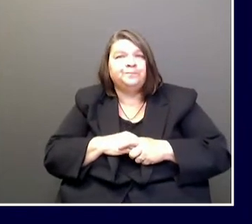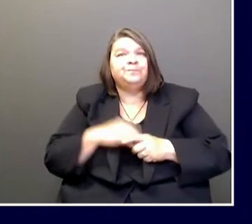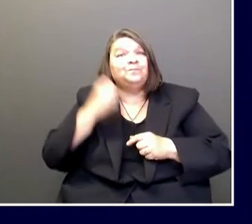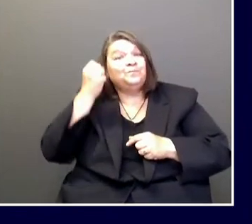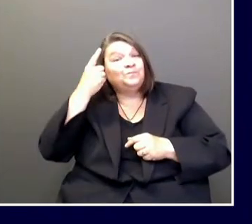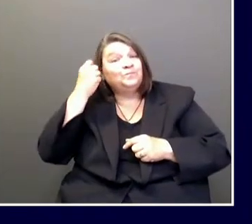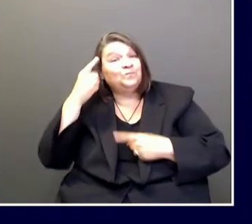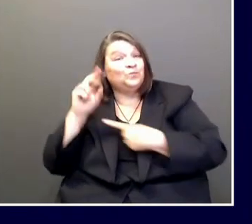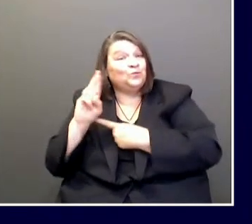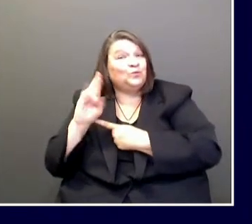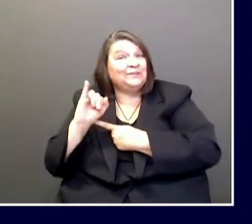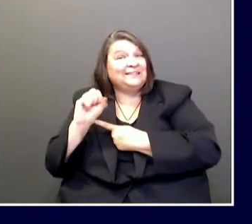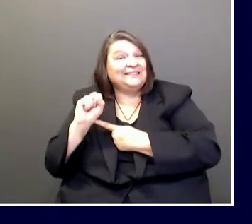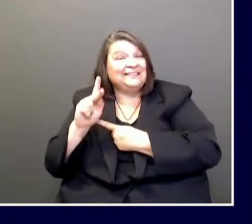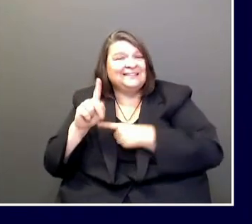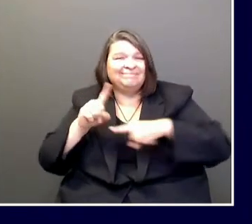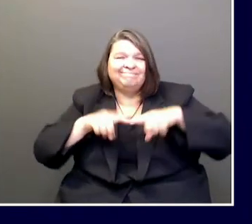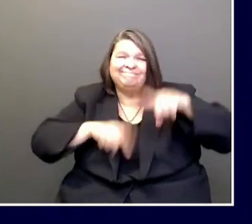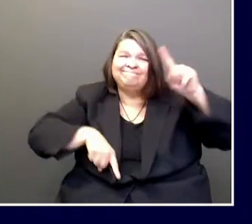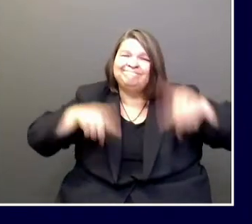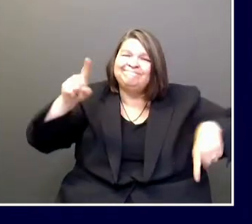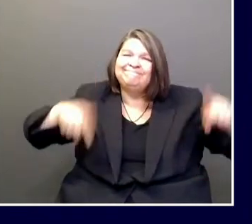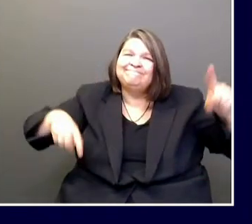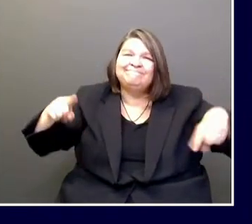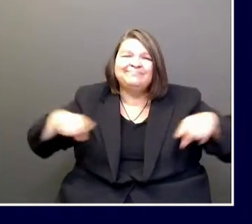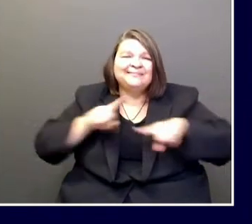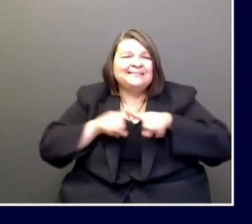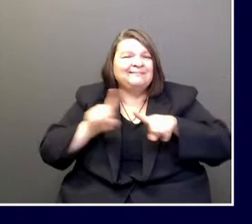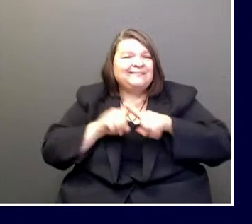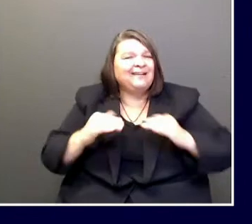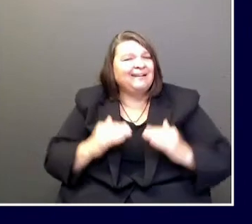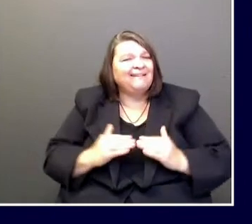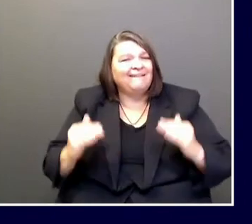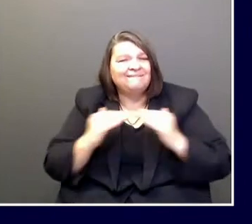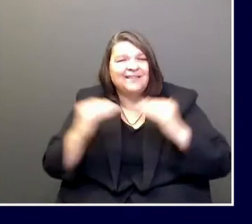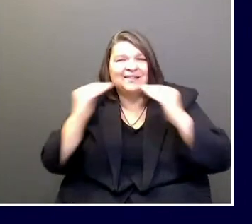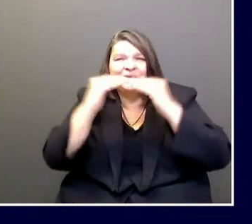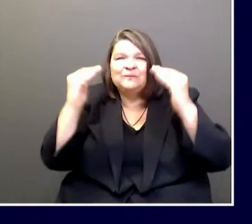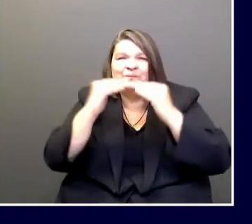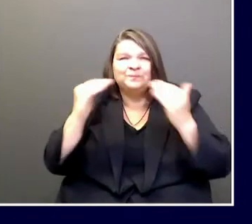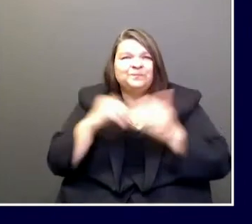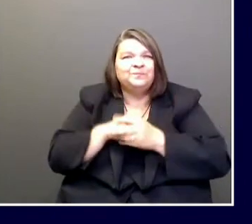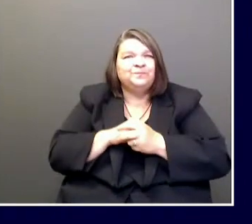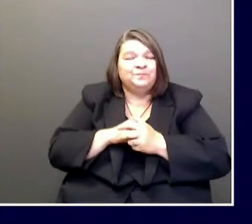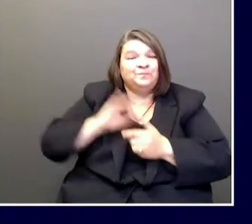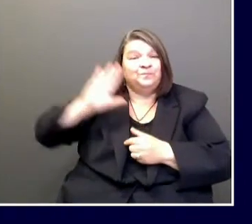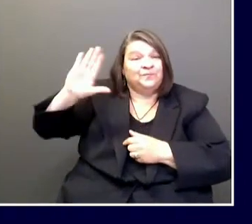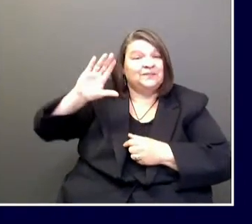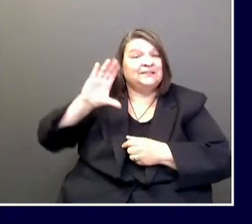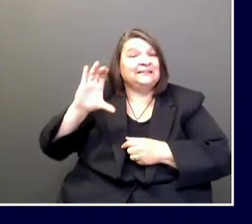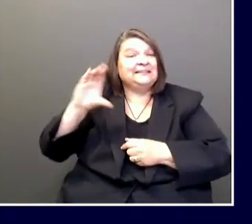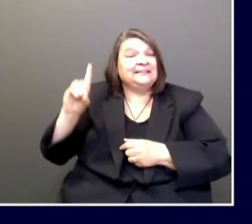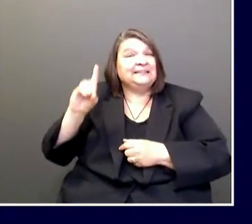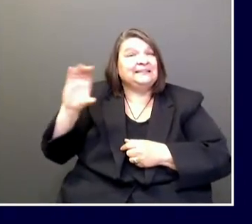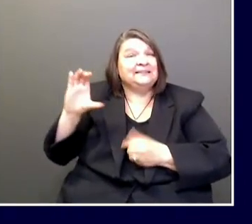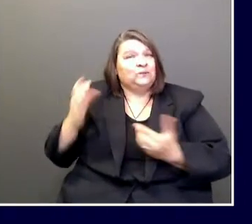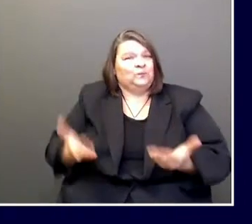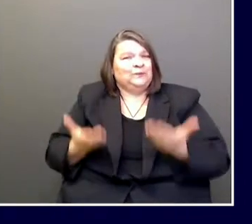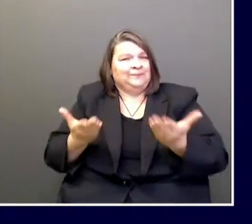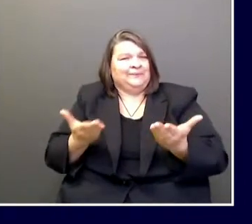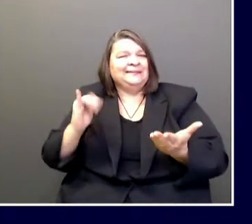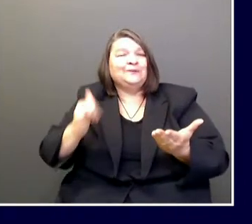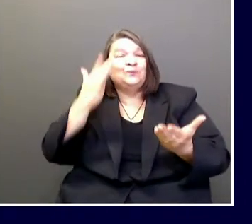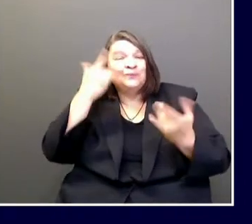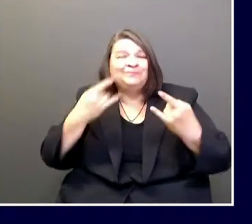reason why the US CDC's recommendations are structured the way they are. Sorry, and just one quick follow-up to that.